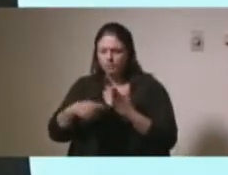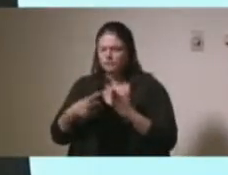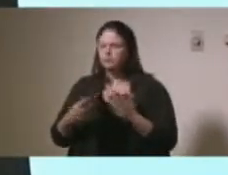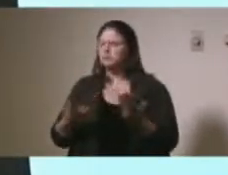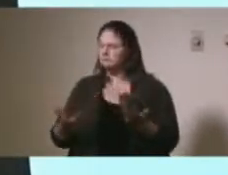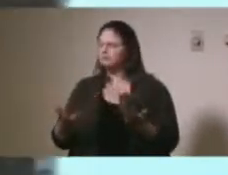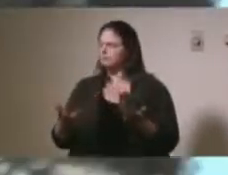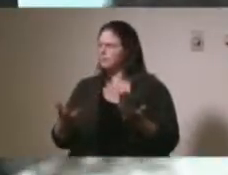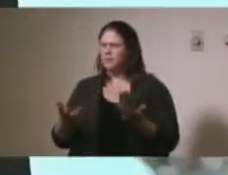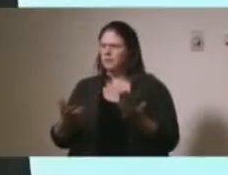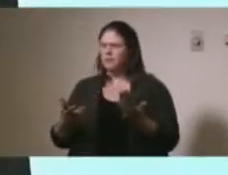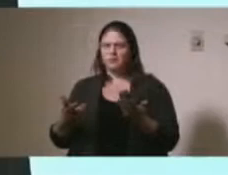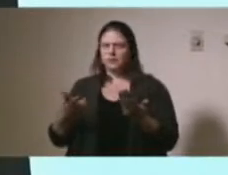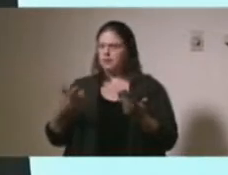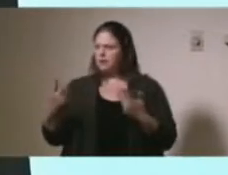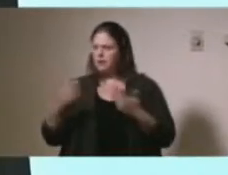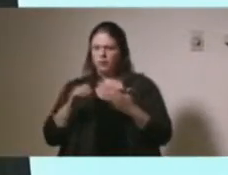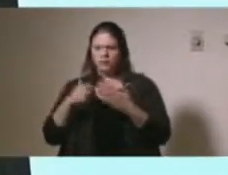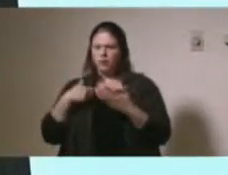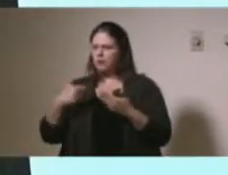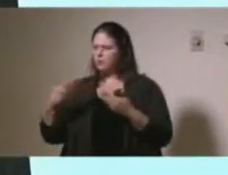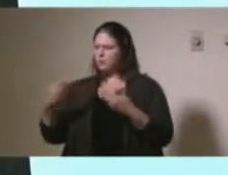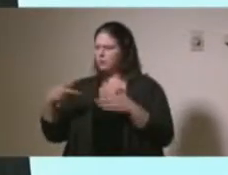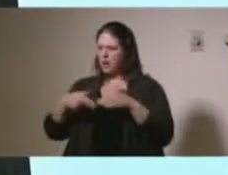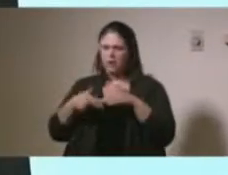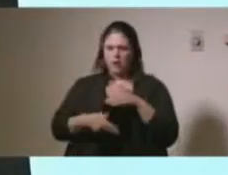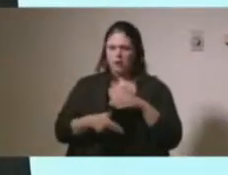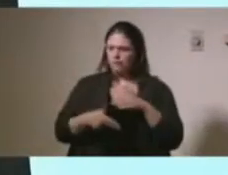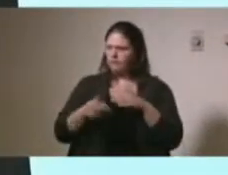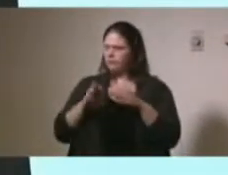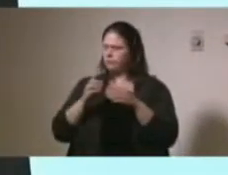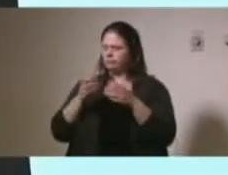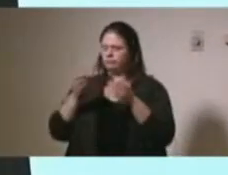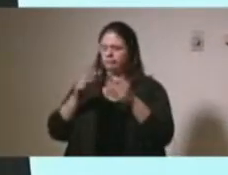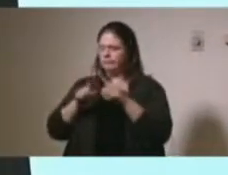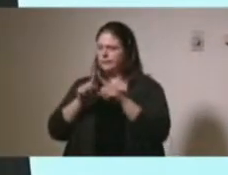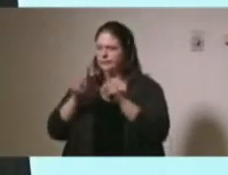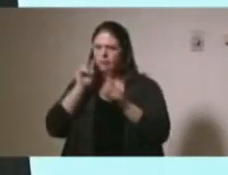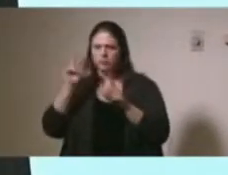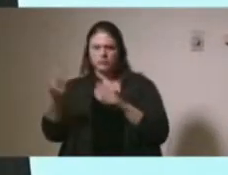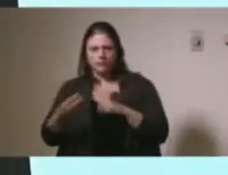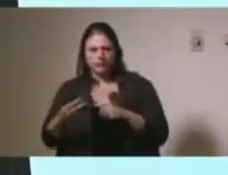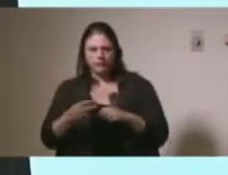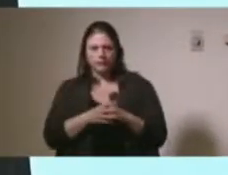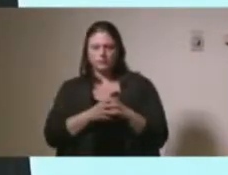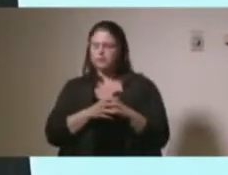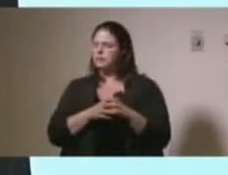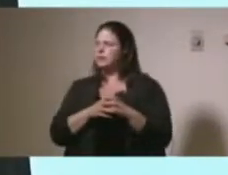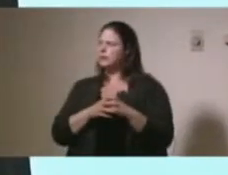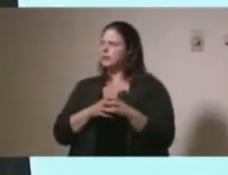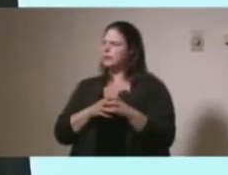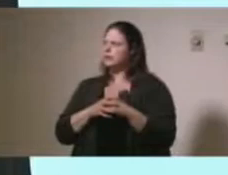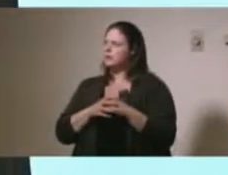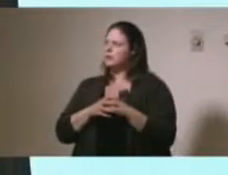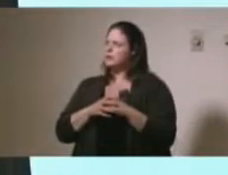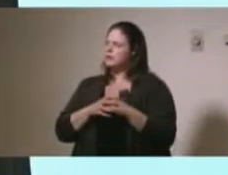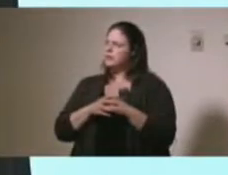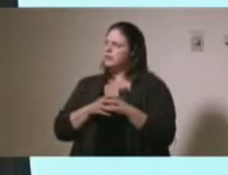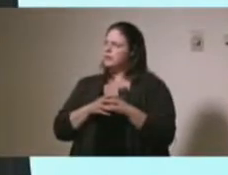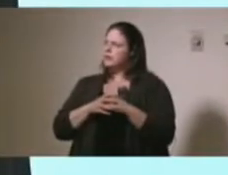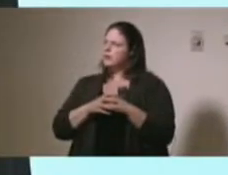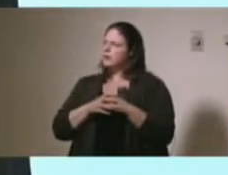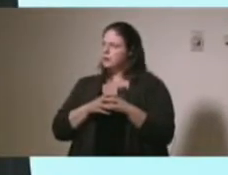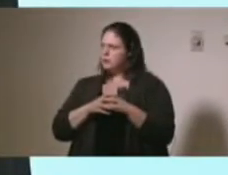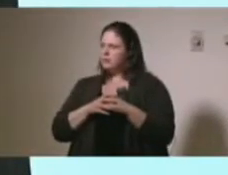from every angle. There's PT, the employer presented new